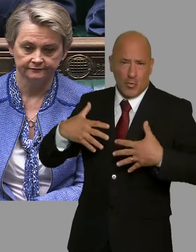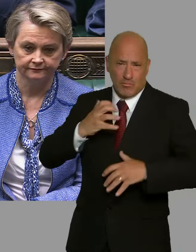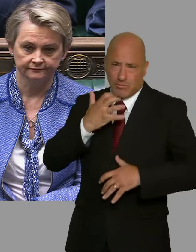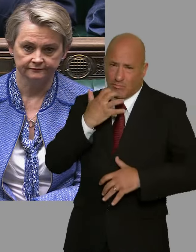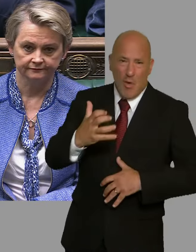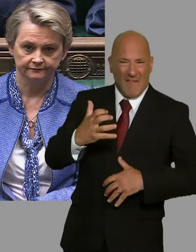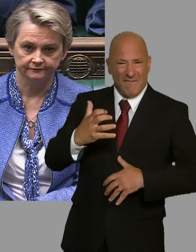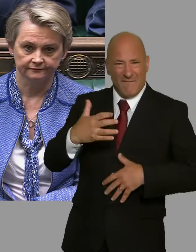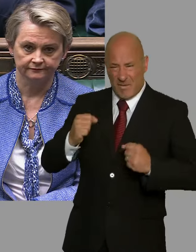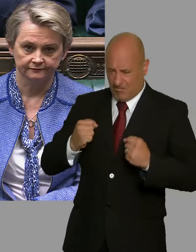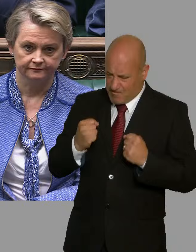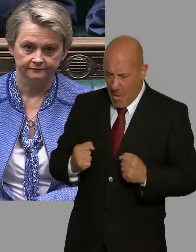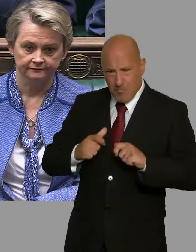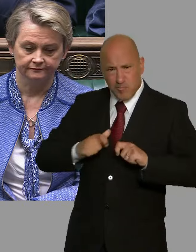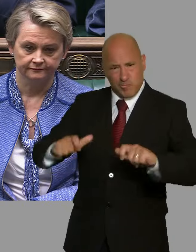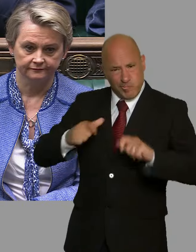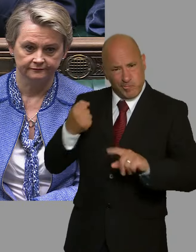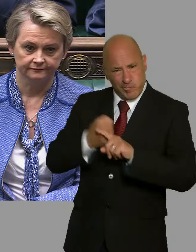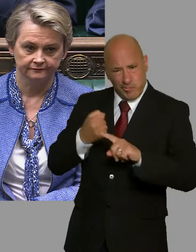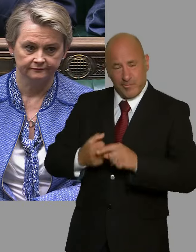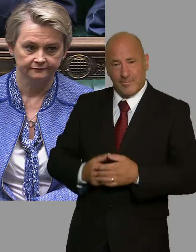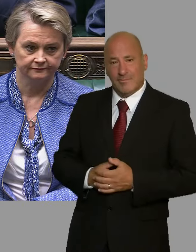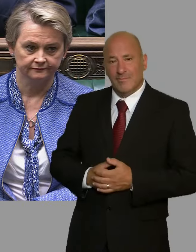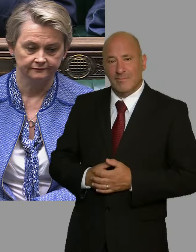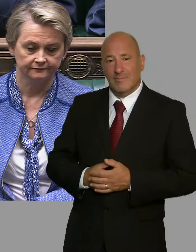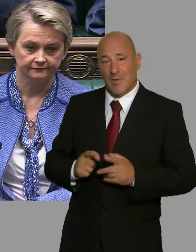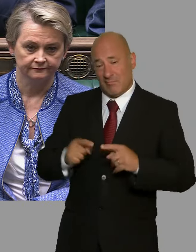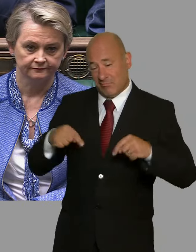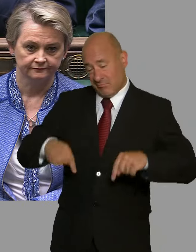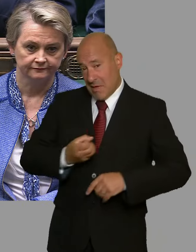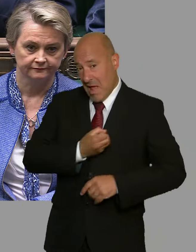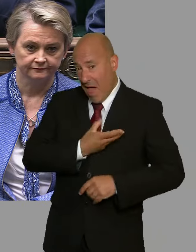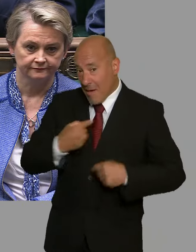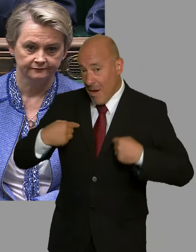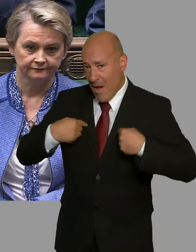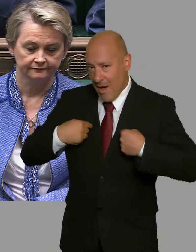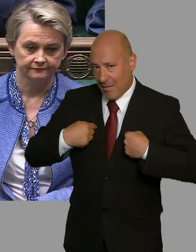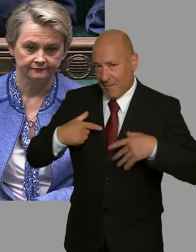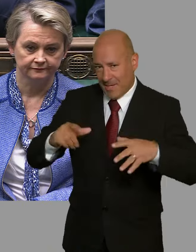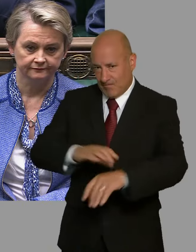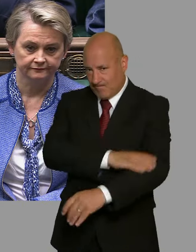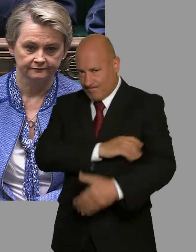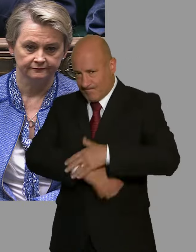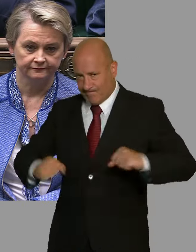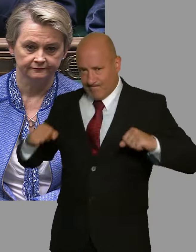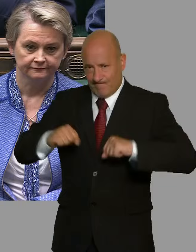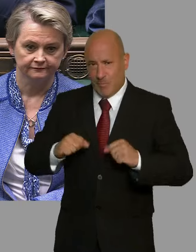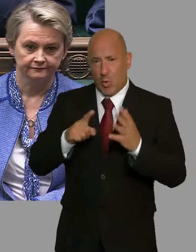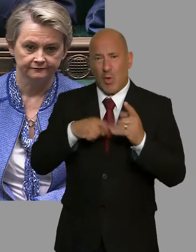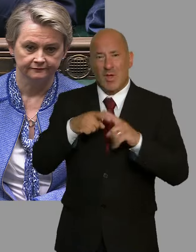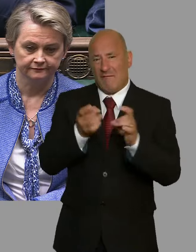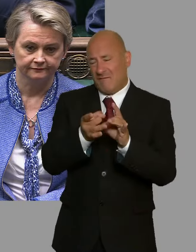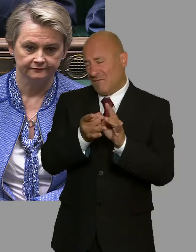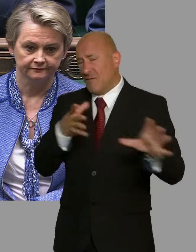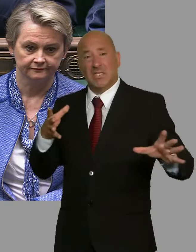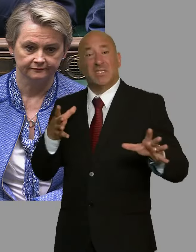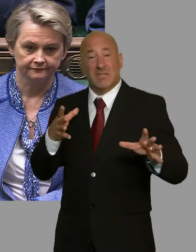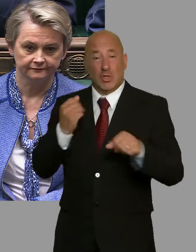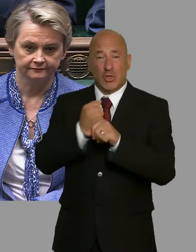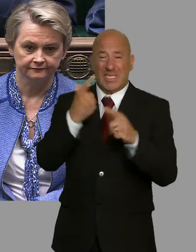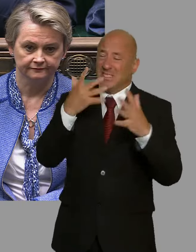times, and we've secured our 3rd trade deal in 3 weeks. India, the US and the EU. Deals in the national interest